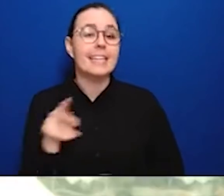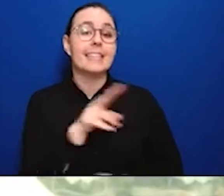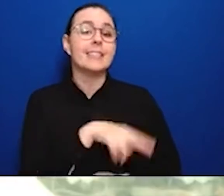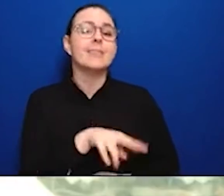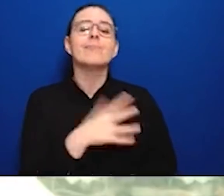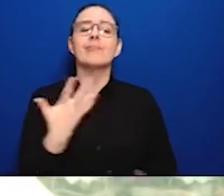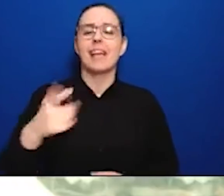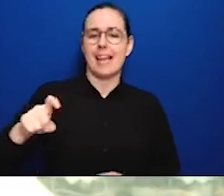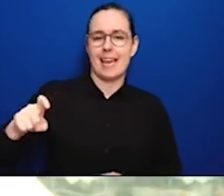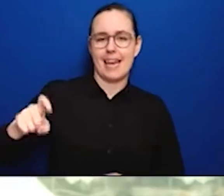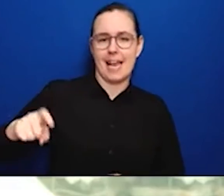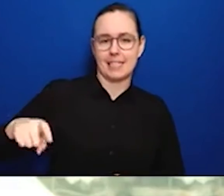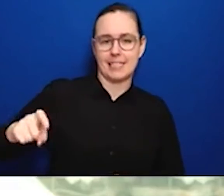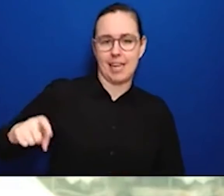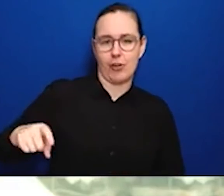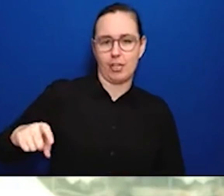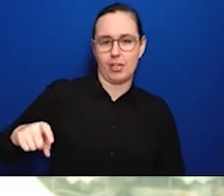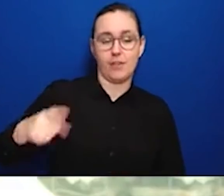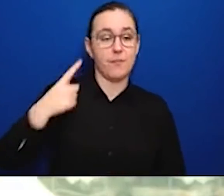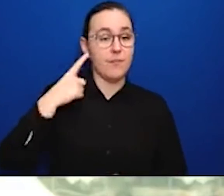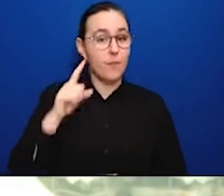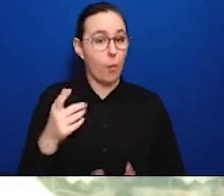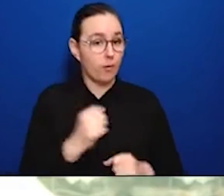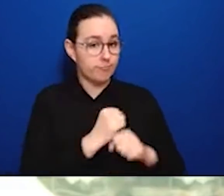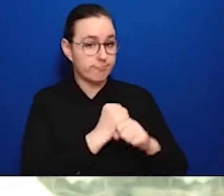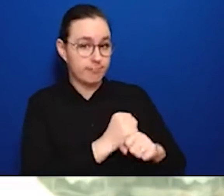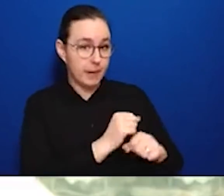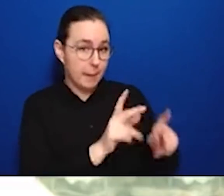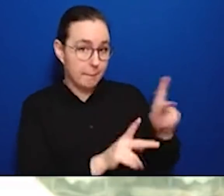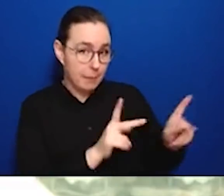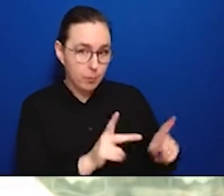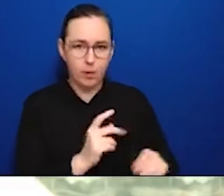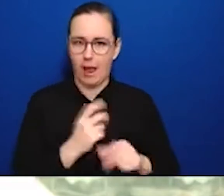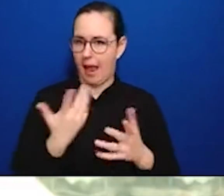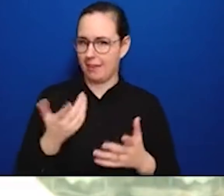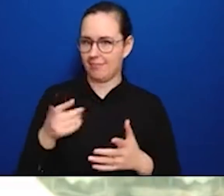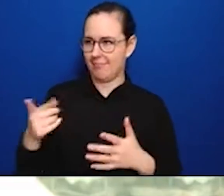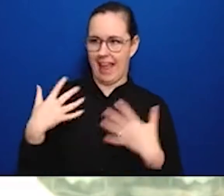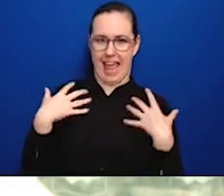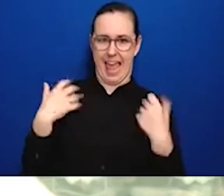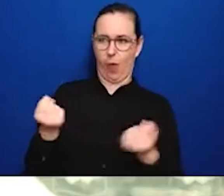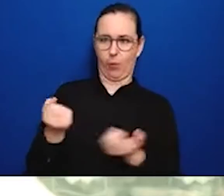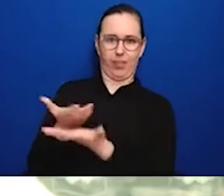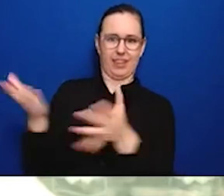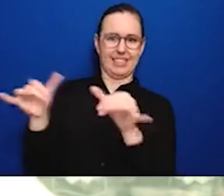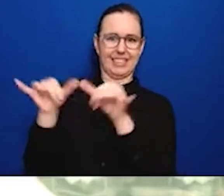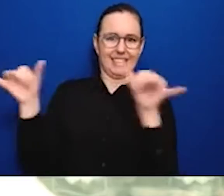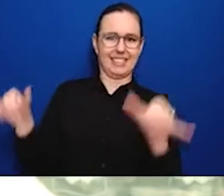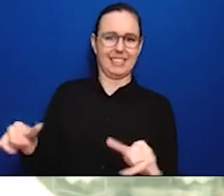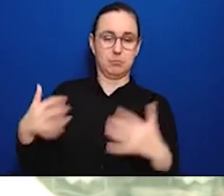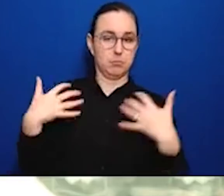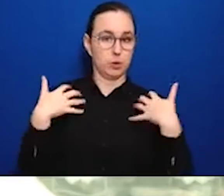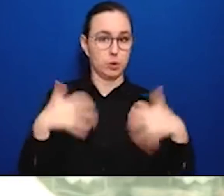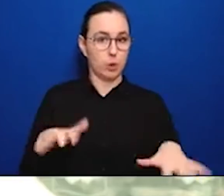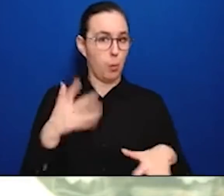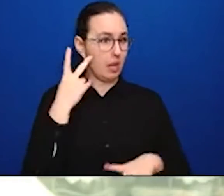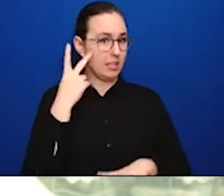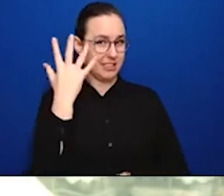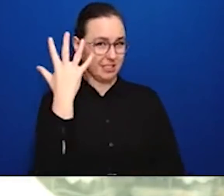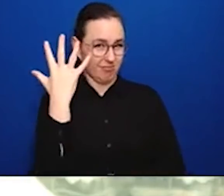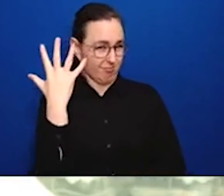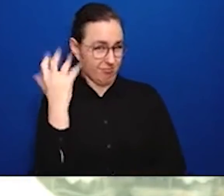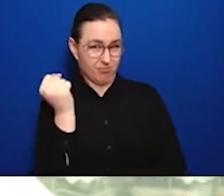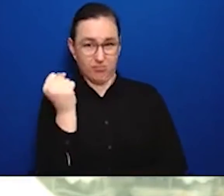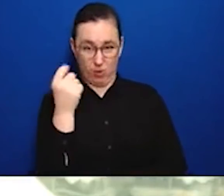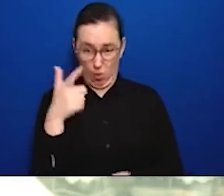system. We're seeing just record number of cases already in British Columbia, and we're seeing it across the province, and other jurisdictions